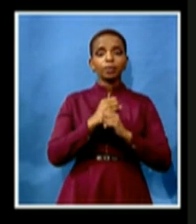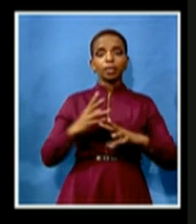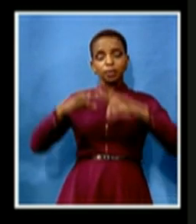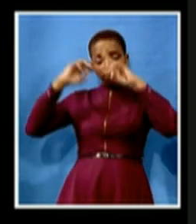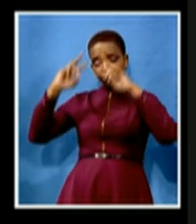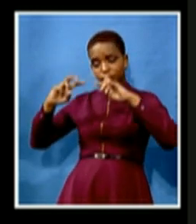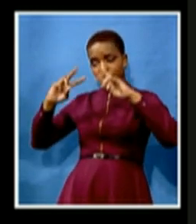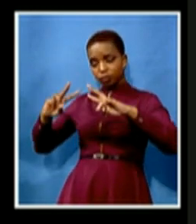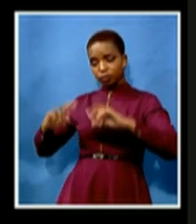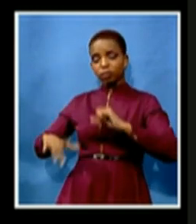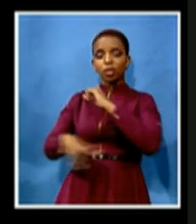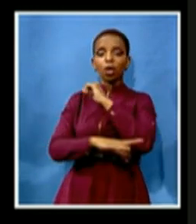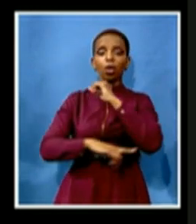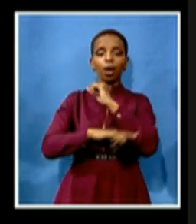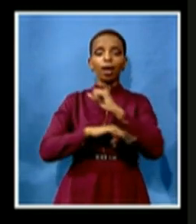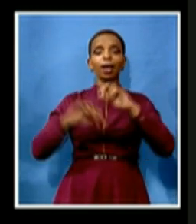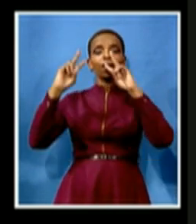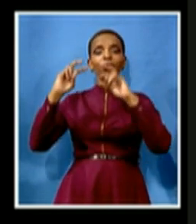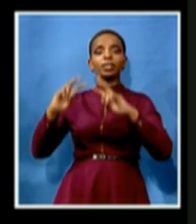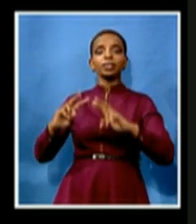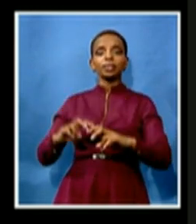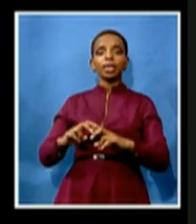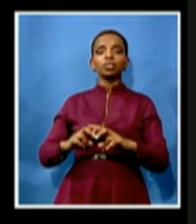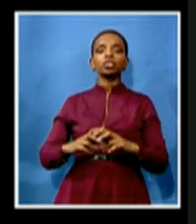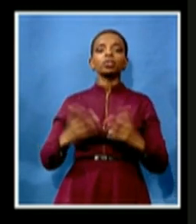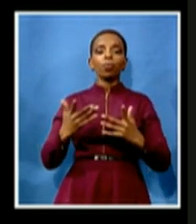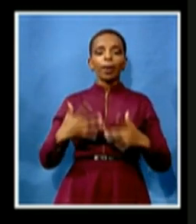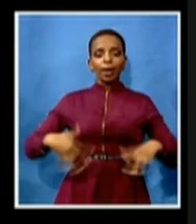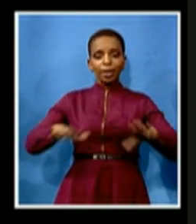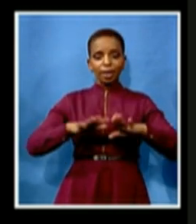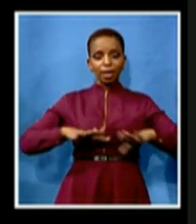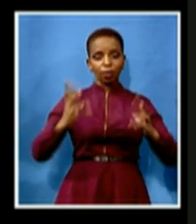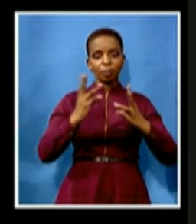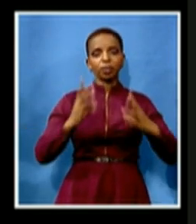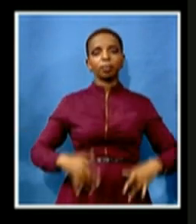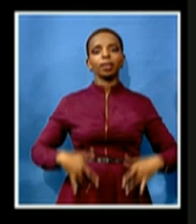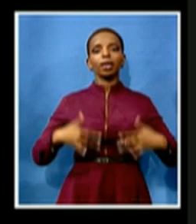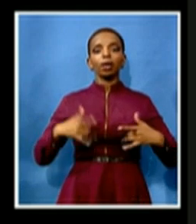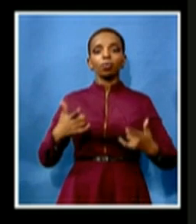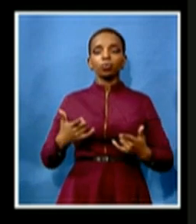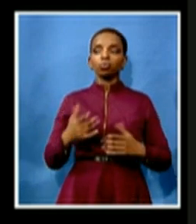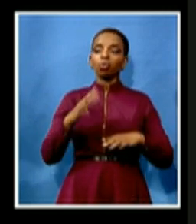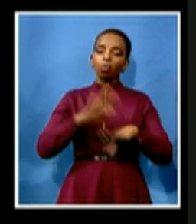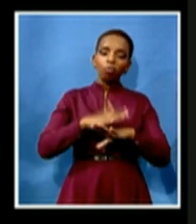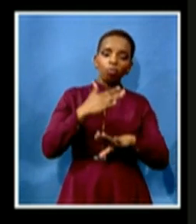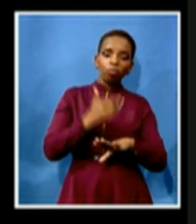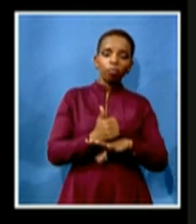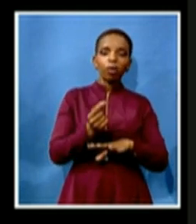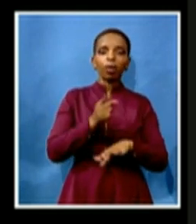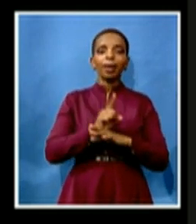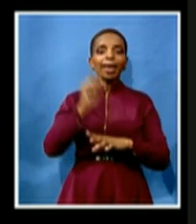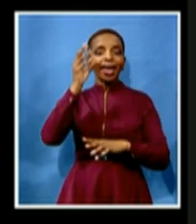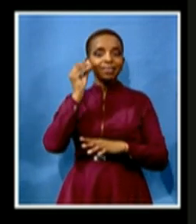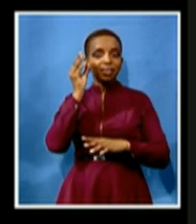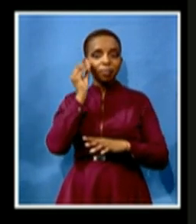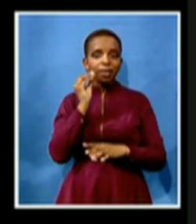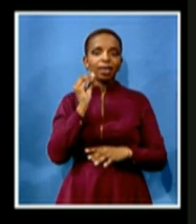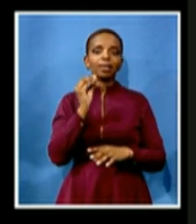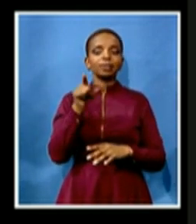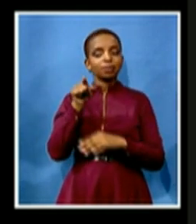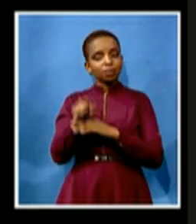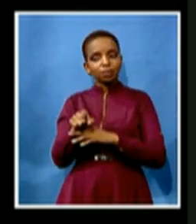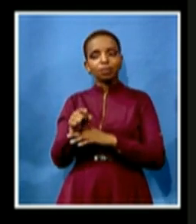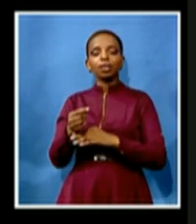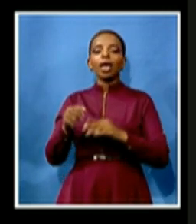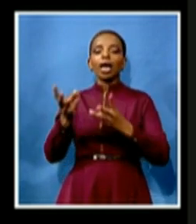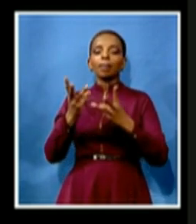African experience in terms of the research findings that will guide us a bit more than that. You see, the models that we've got, I don't think there's